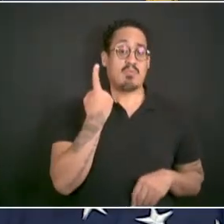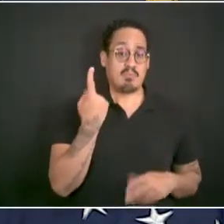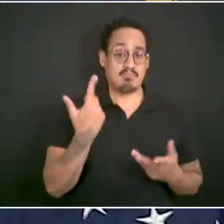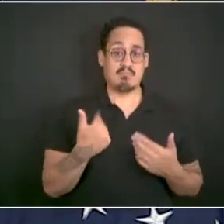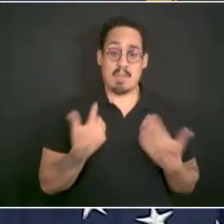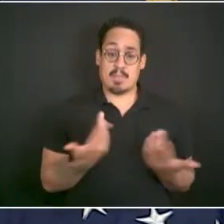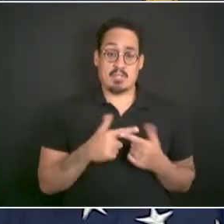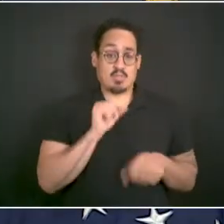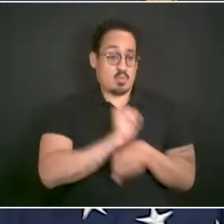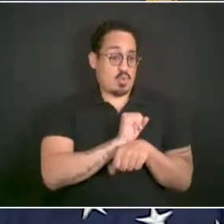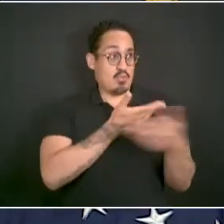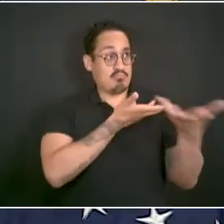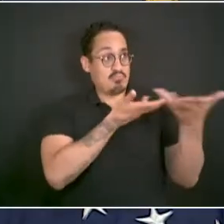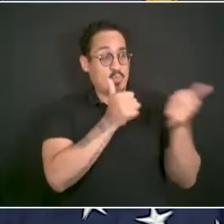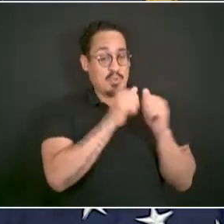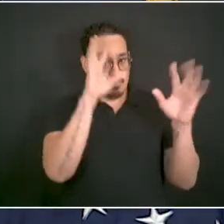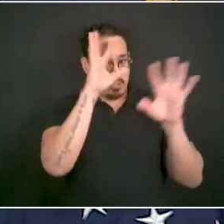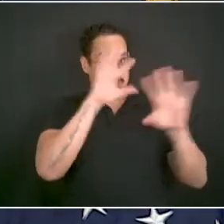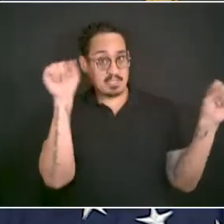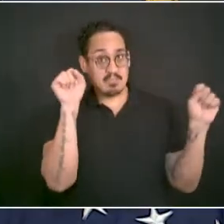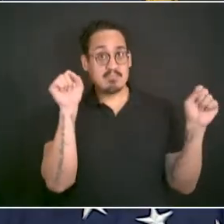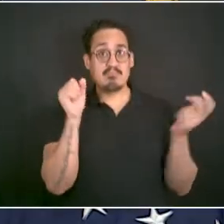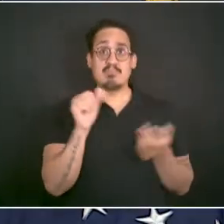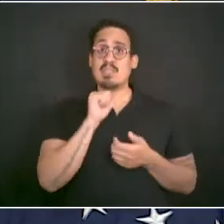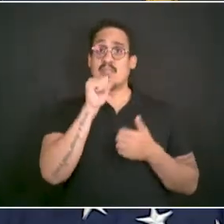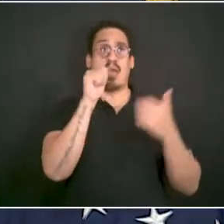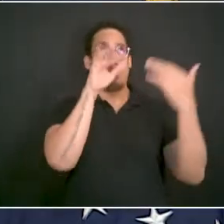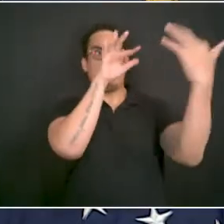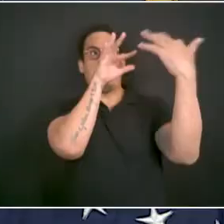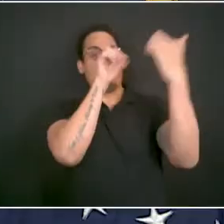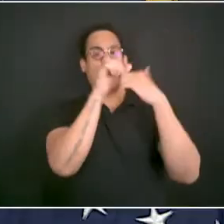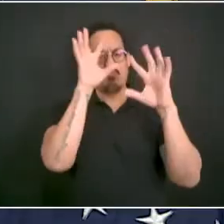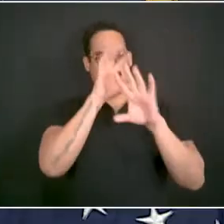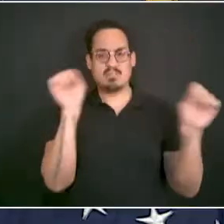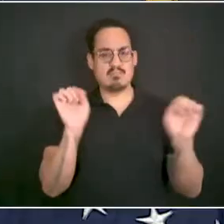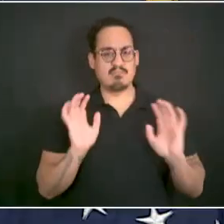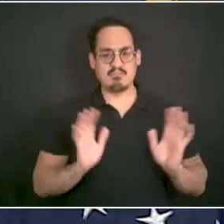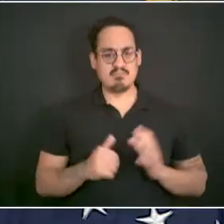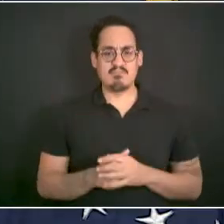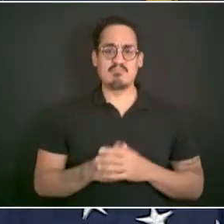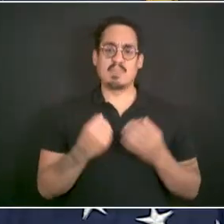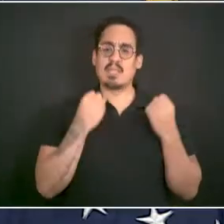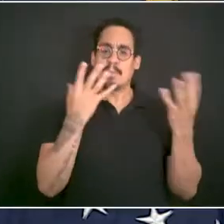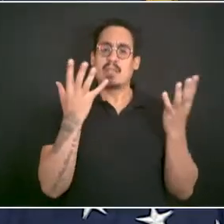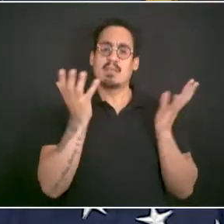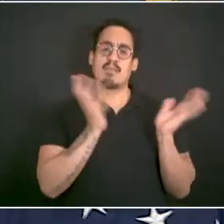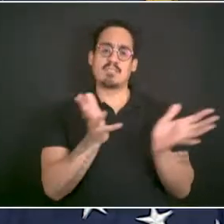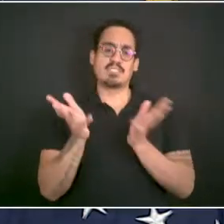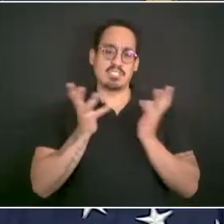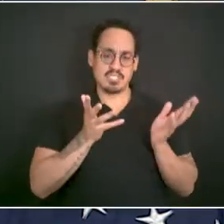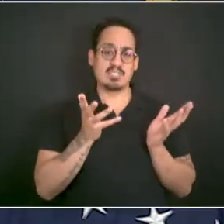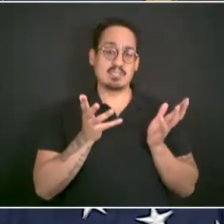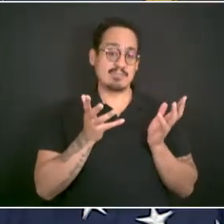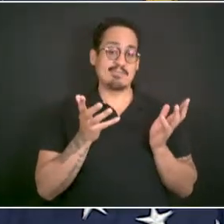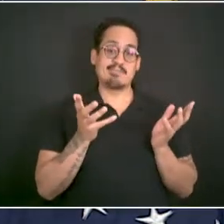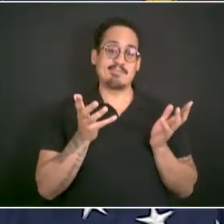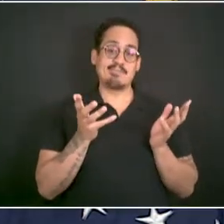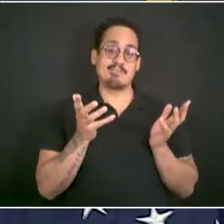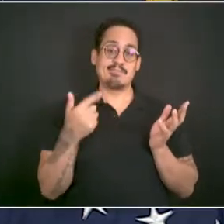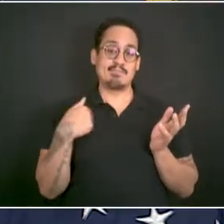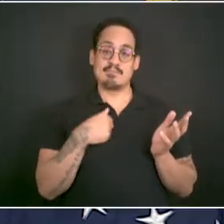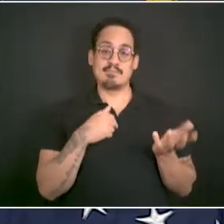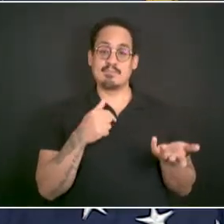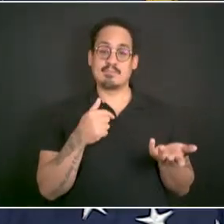with the president and not war with the president. There were many conversations, and when I went